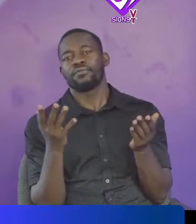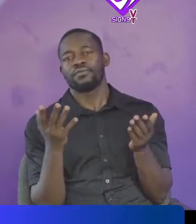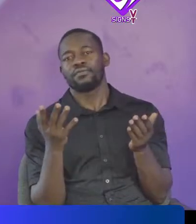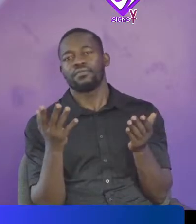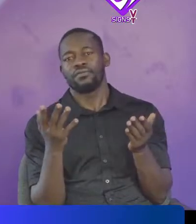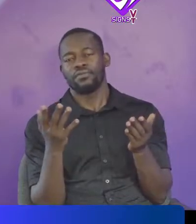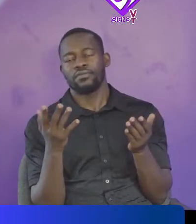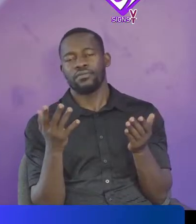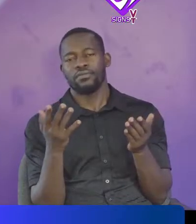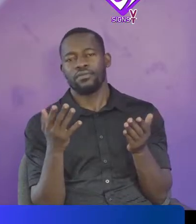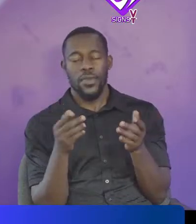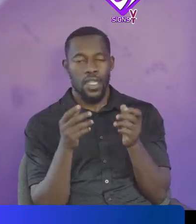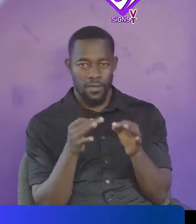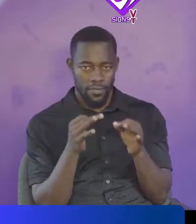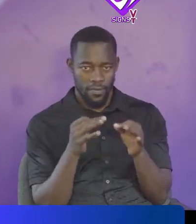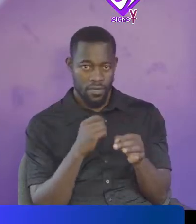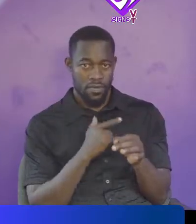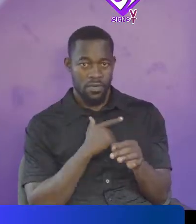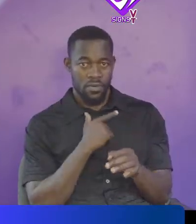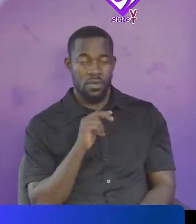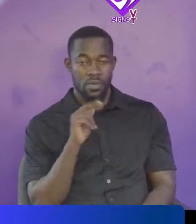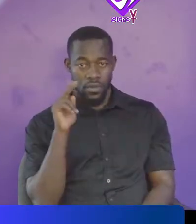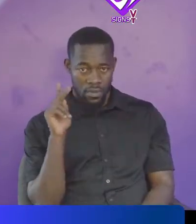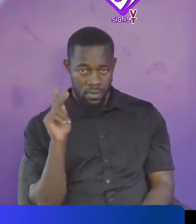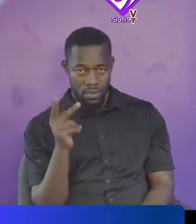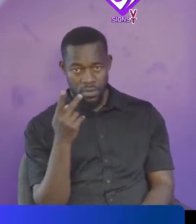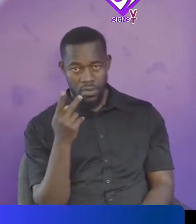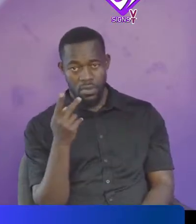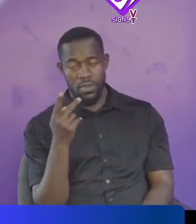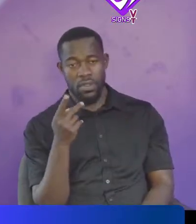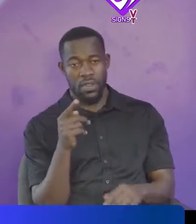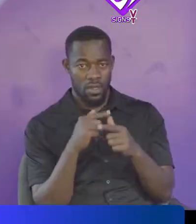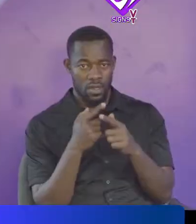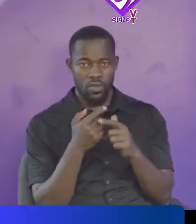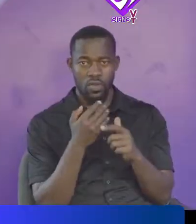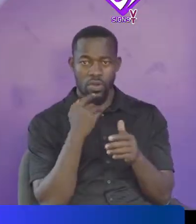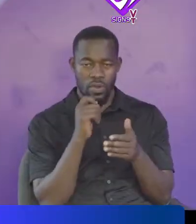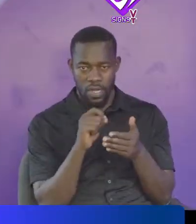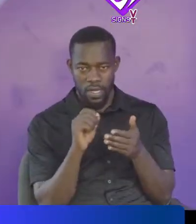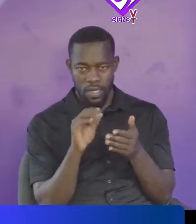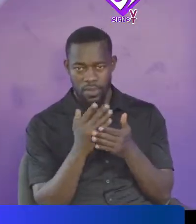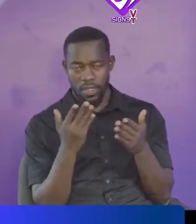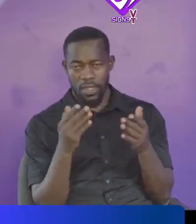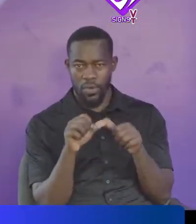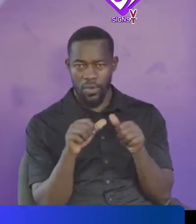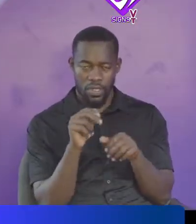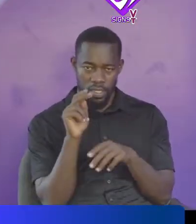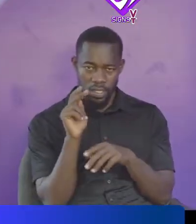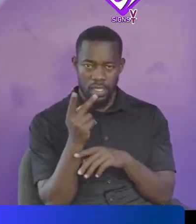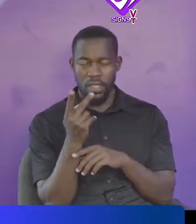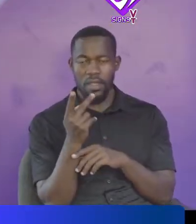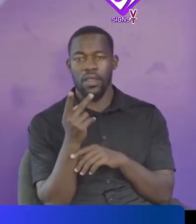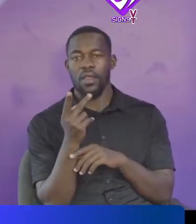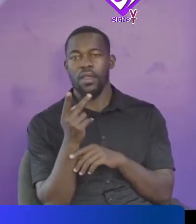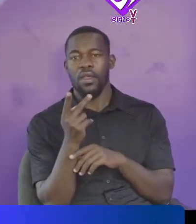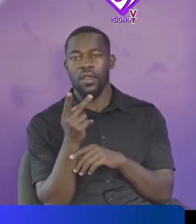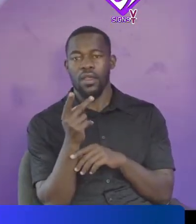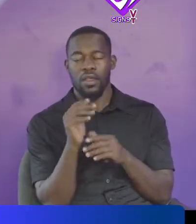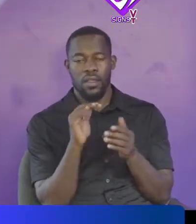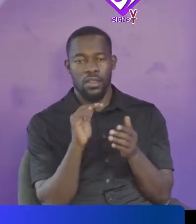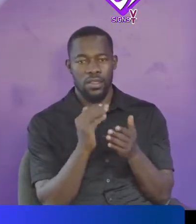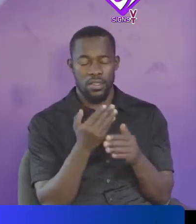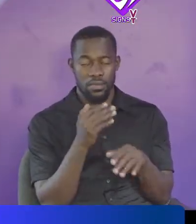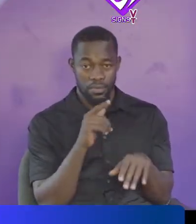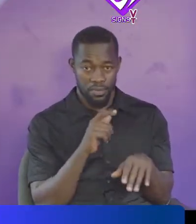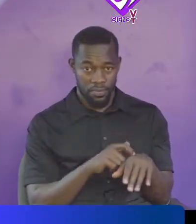comes, visits Kenya, they go outside, they publish something about Kenya, but it's not here, then Murumbi picks it and brings it back. No. Sometimes he would